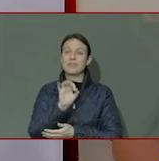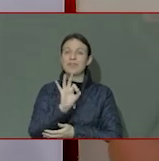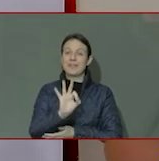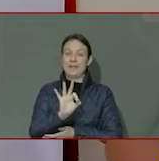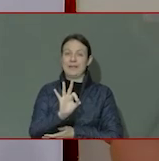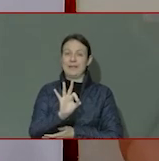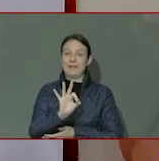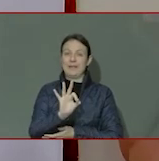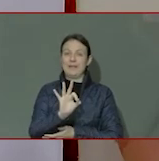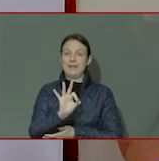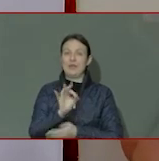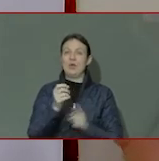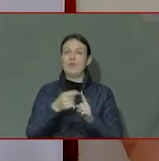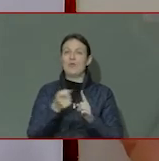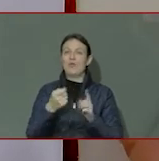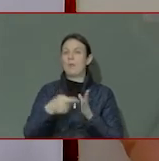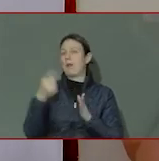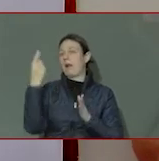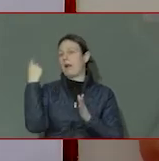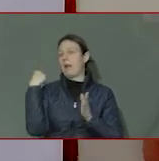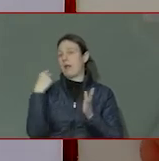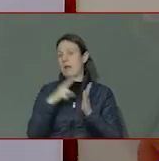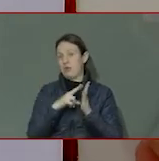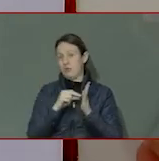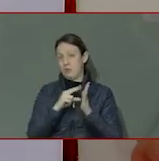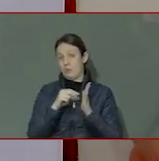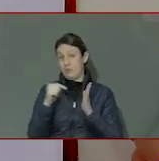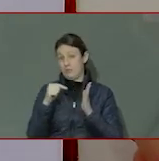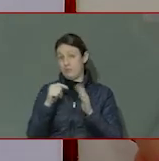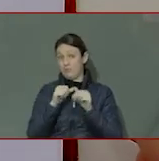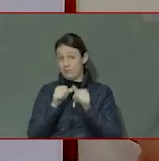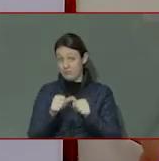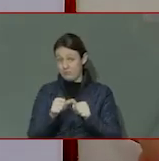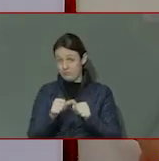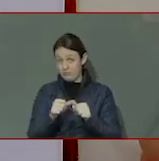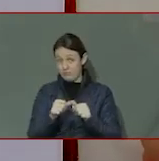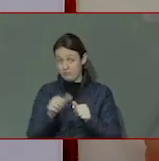is from the notes from last week. You remember?